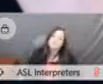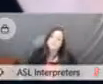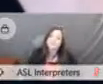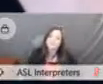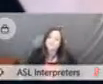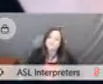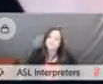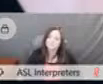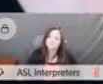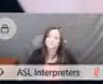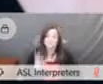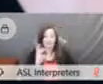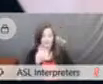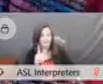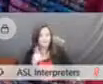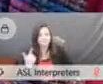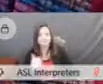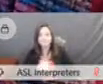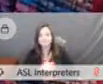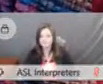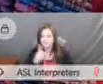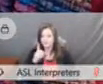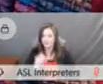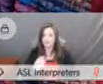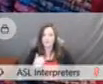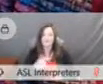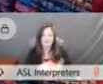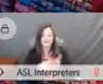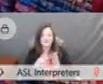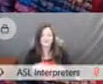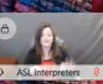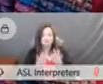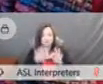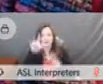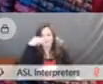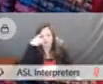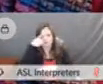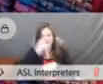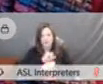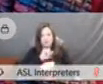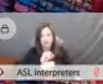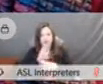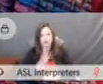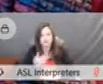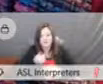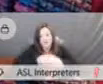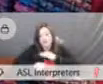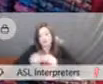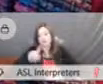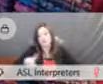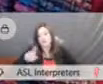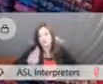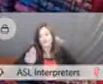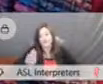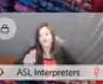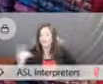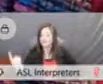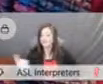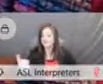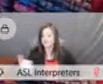Well, we do have essential government workers in 1B. And so someone who works